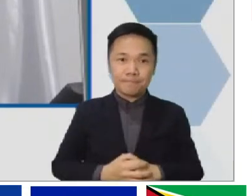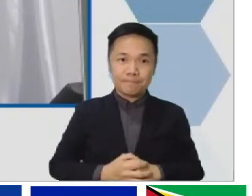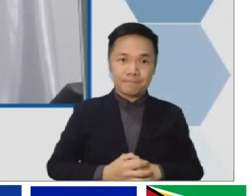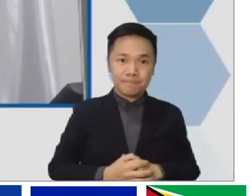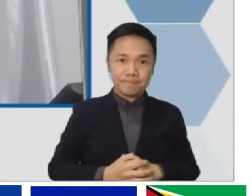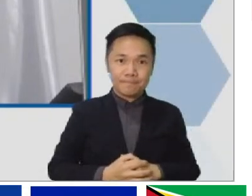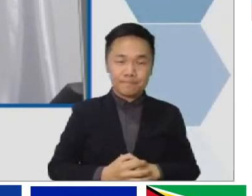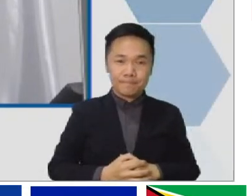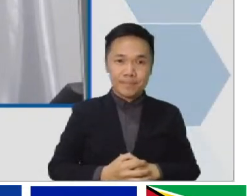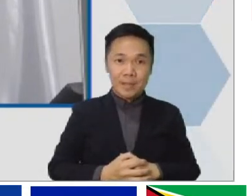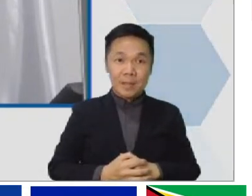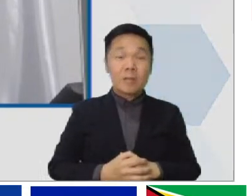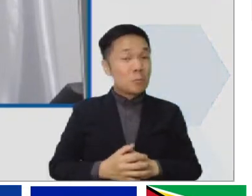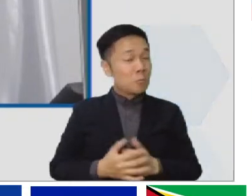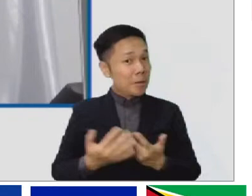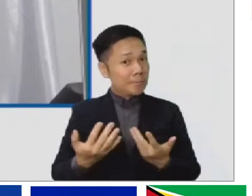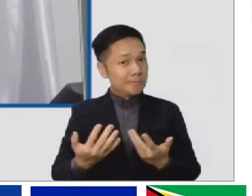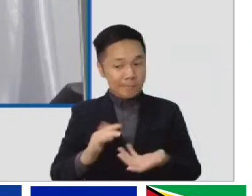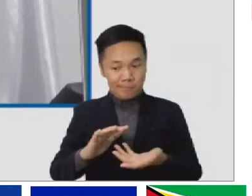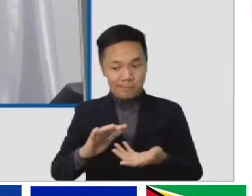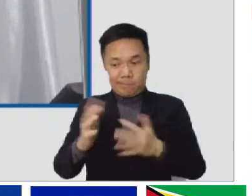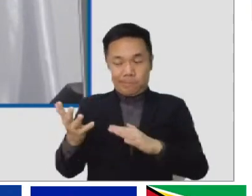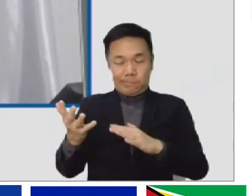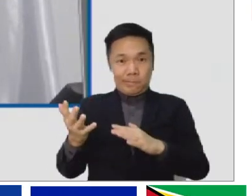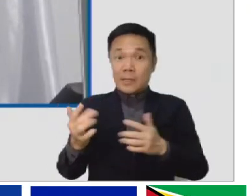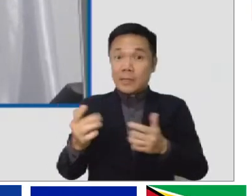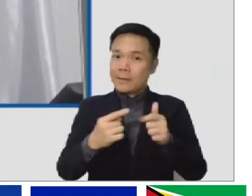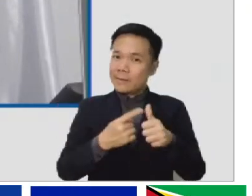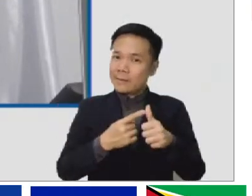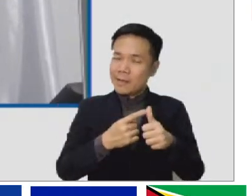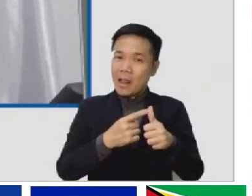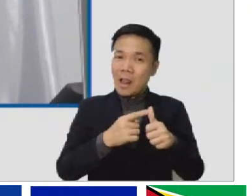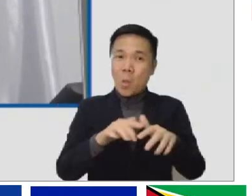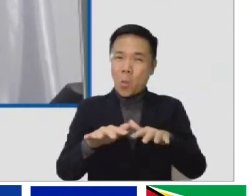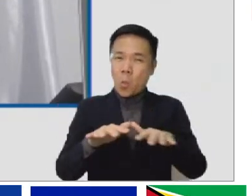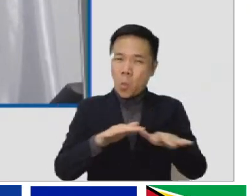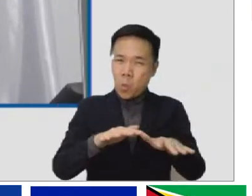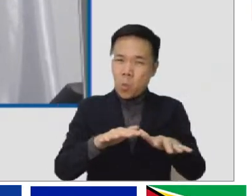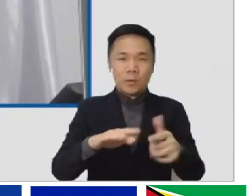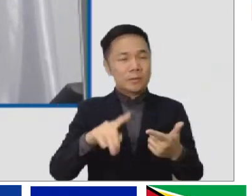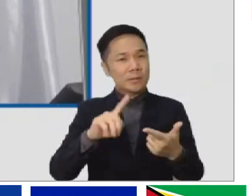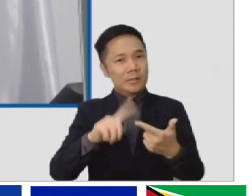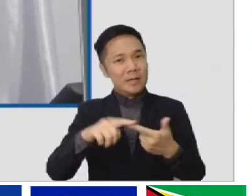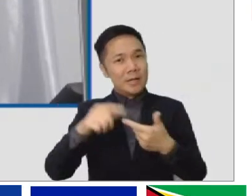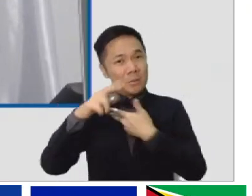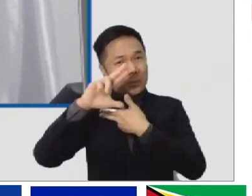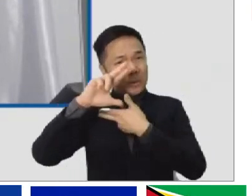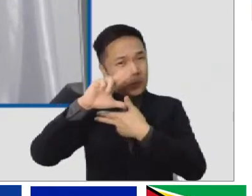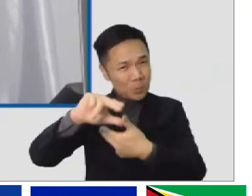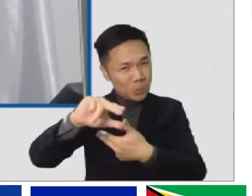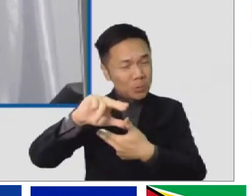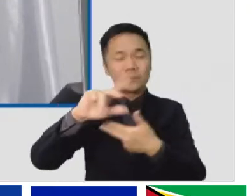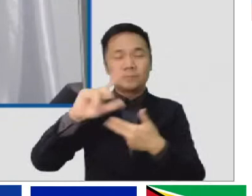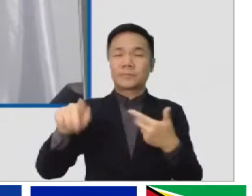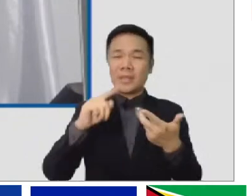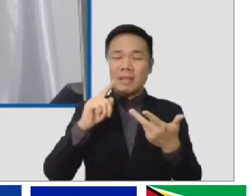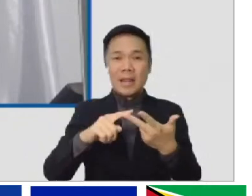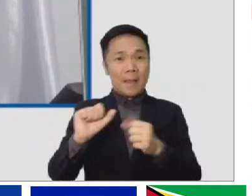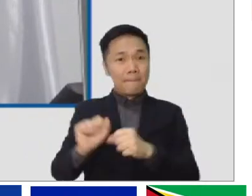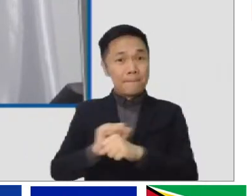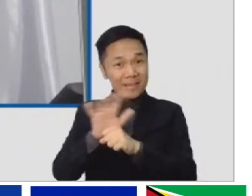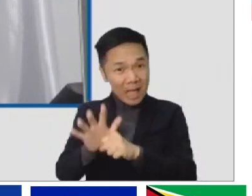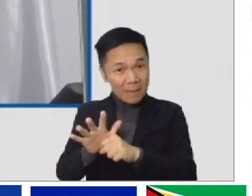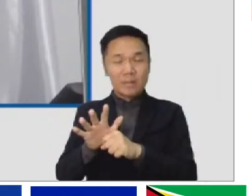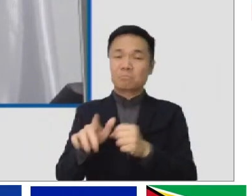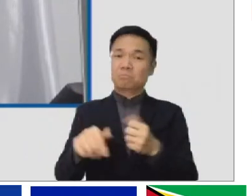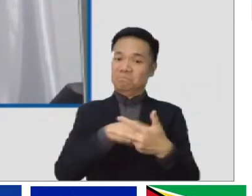due to the earthquakes, ETA, IOTA, and also the COVID pandemic had an impact on the social production